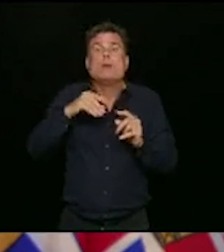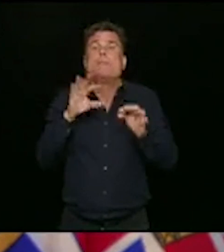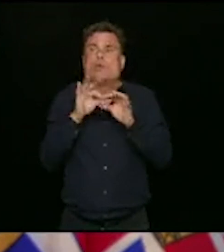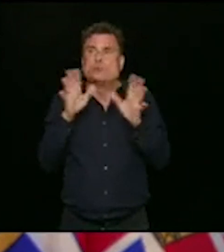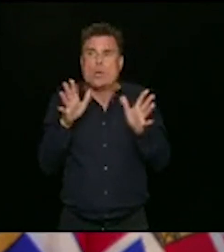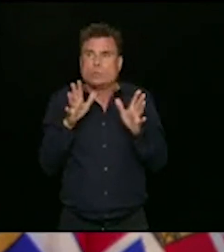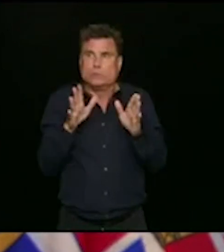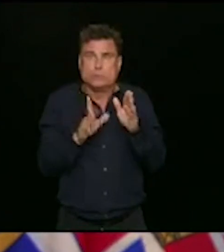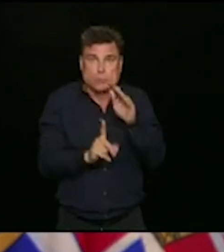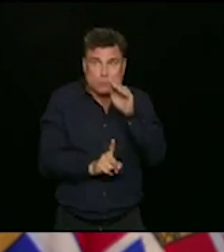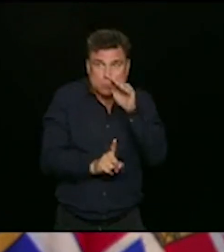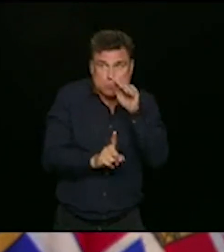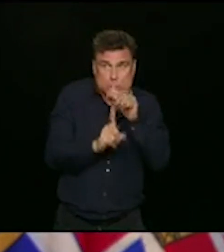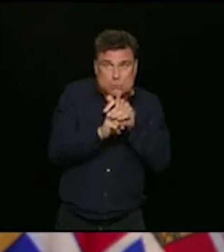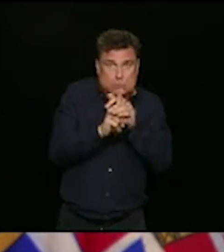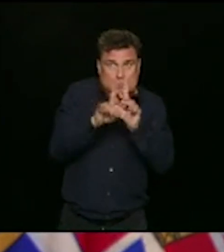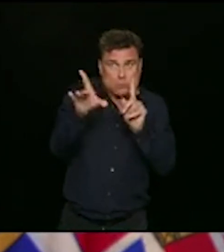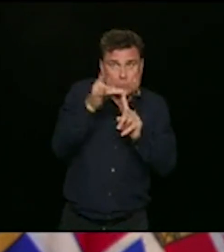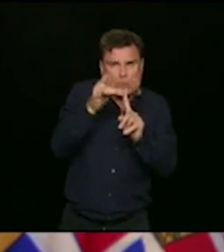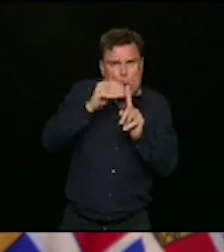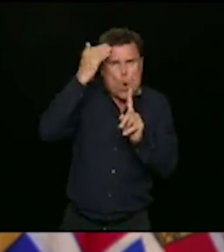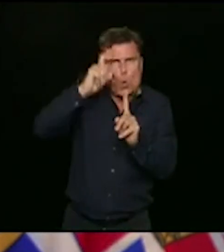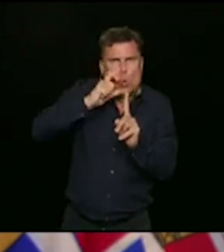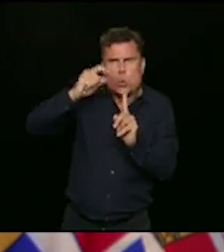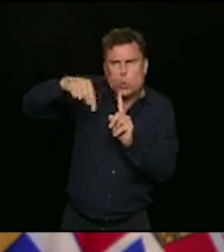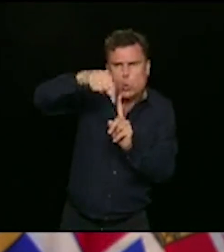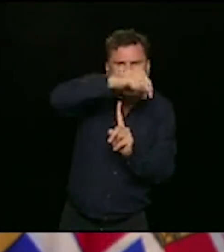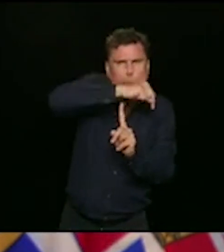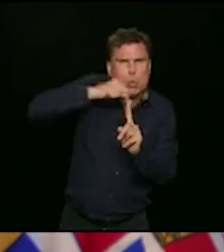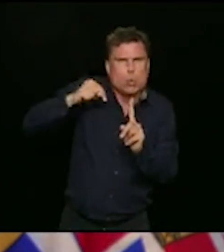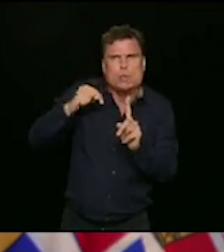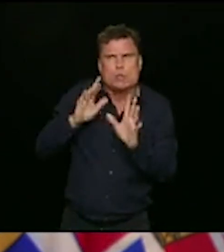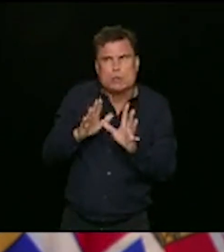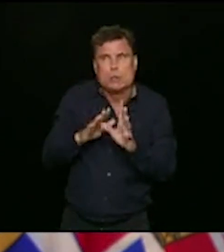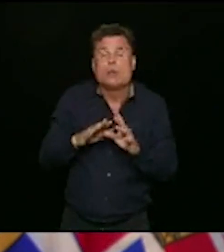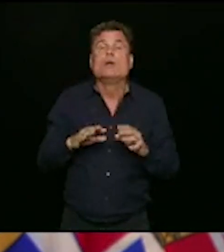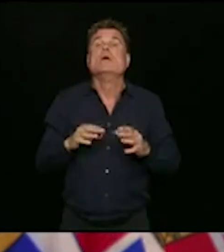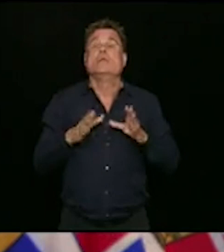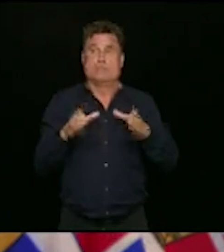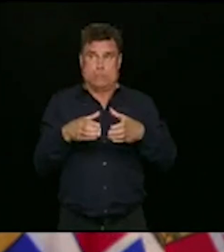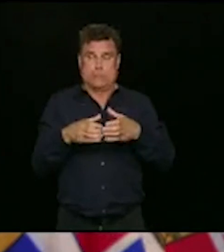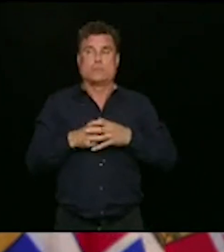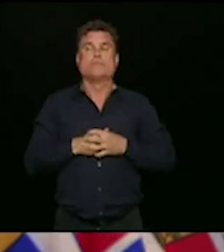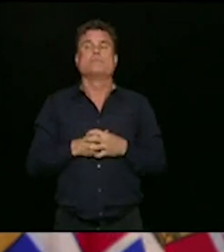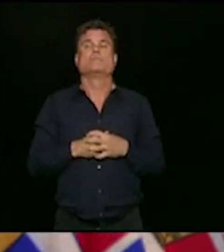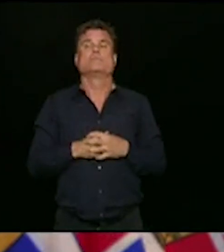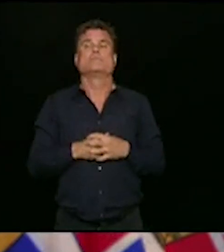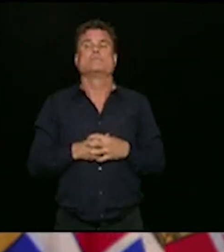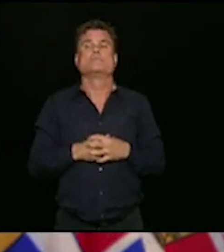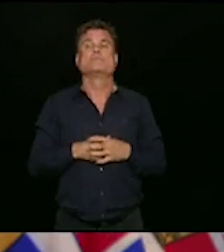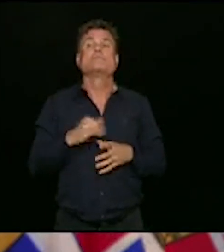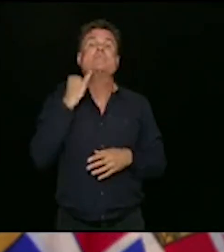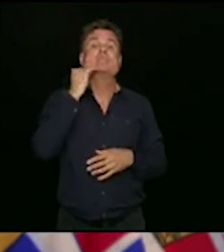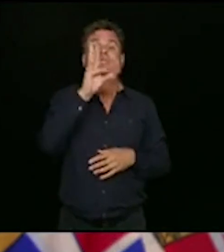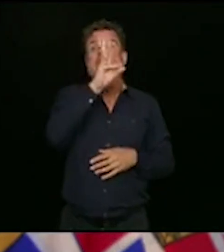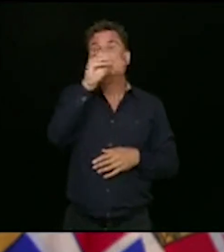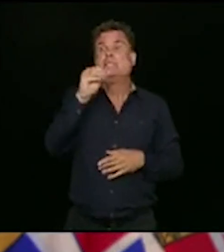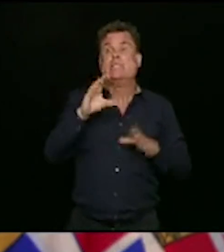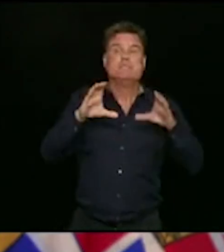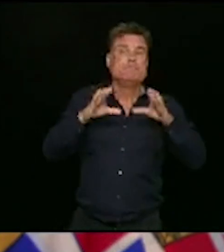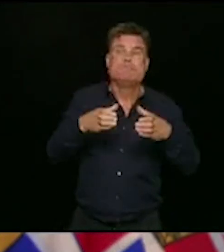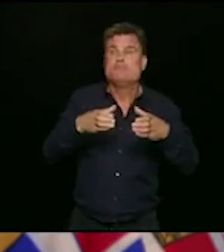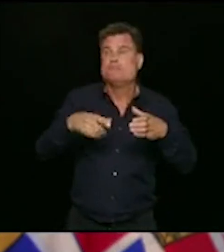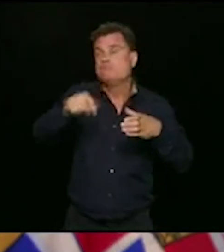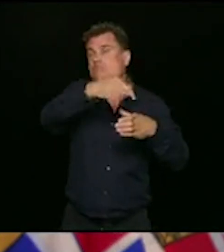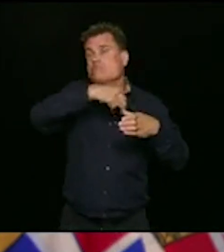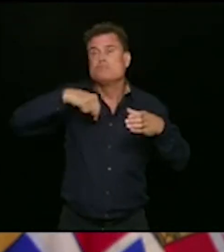And this will look different. For many children, it will be far less than 60 would be the numbers of people that they'll